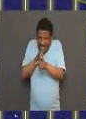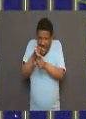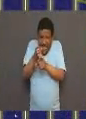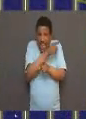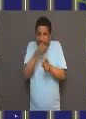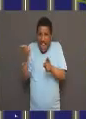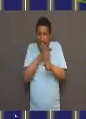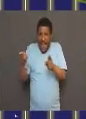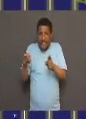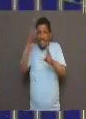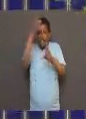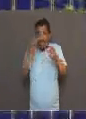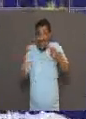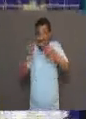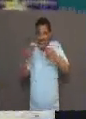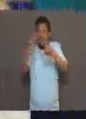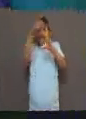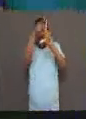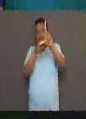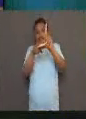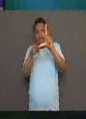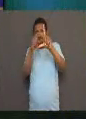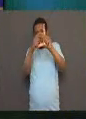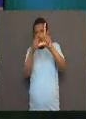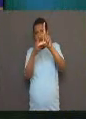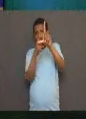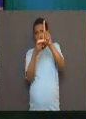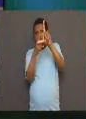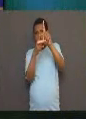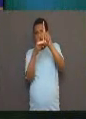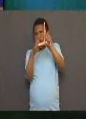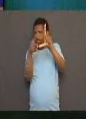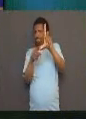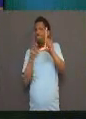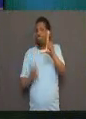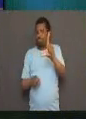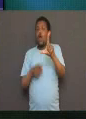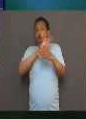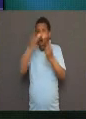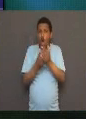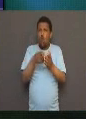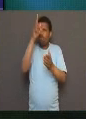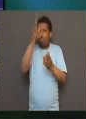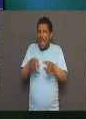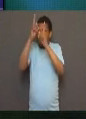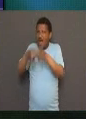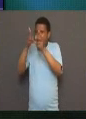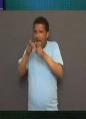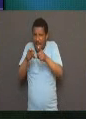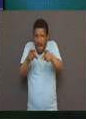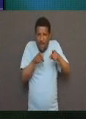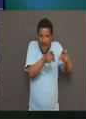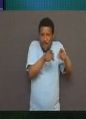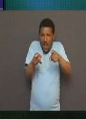at right angles. All of the parallel lines are equal in length to